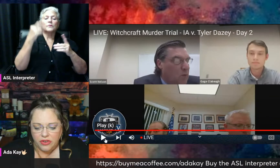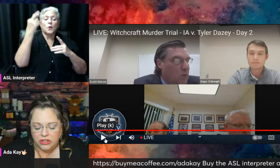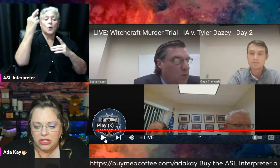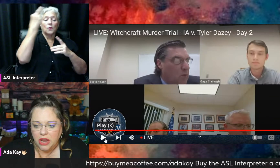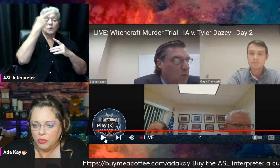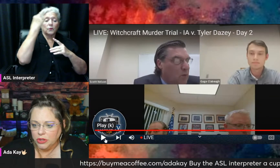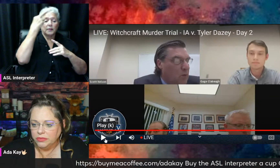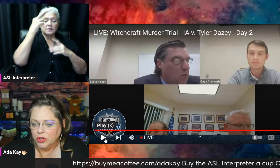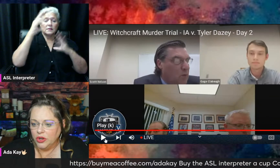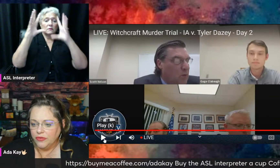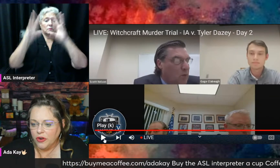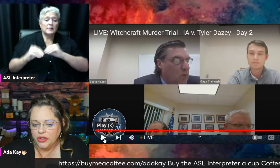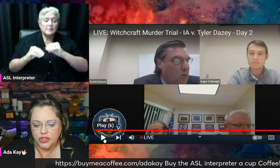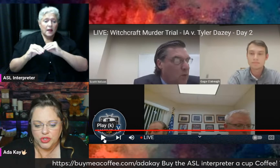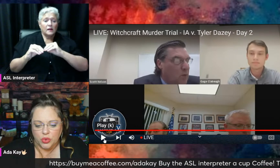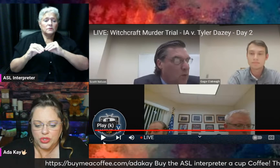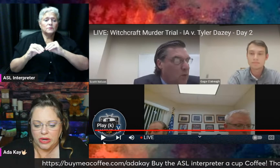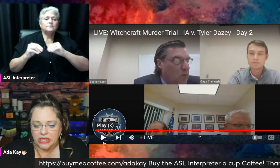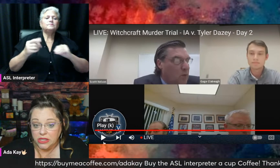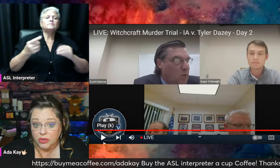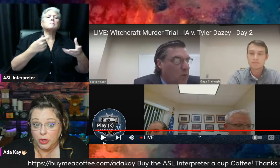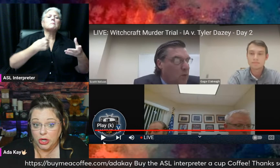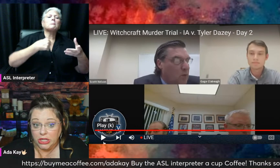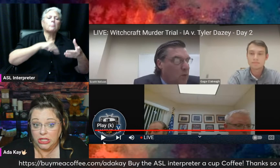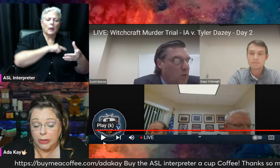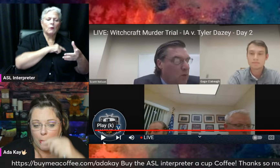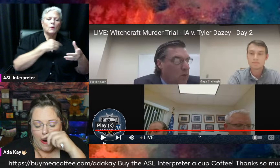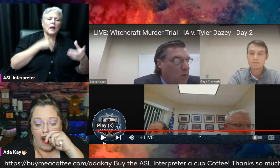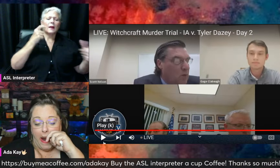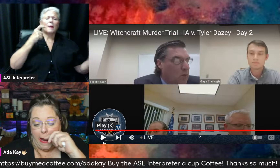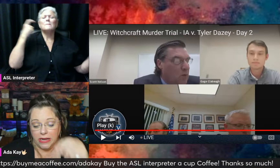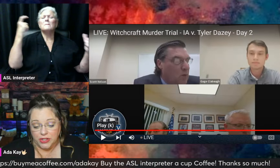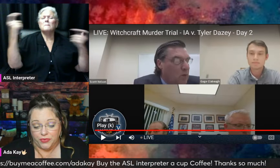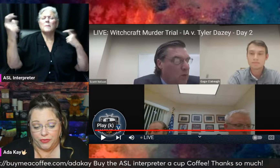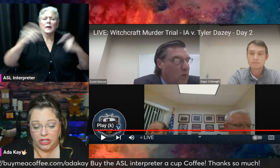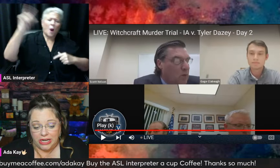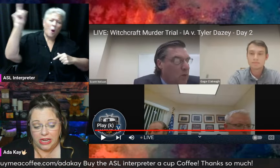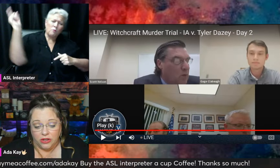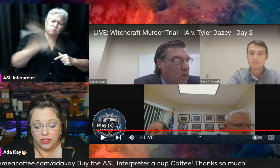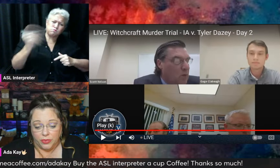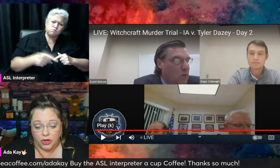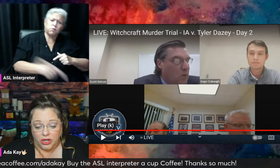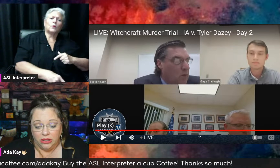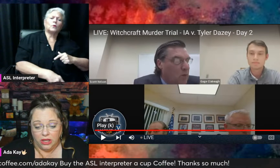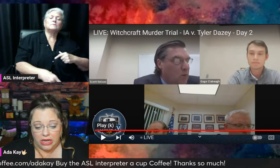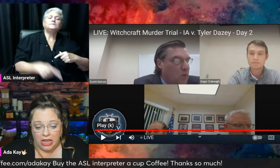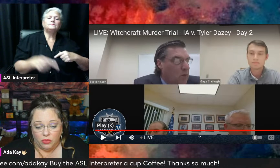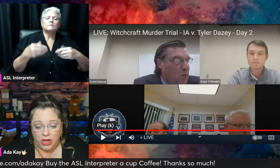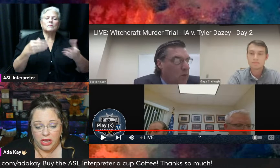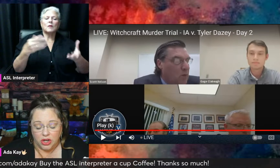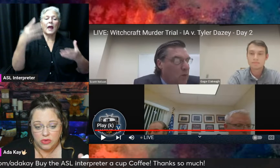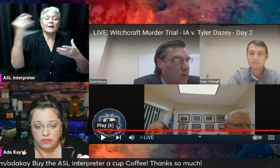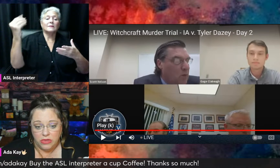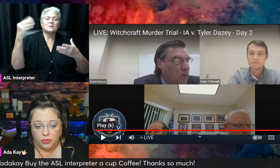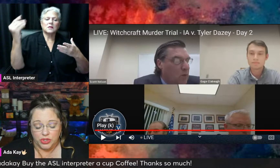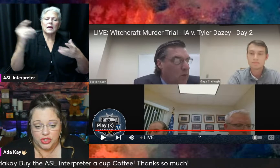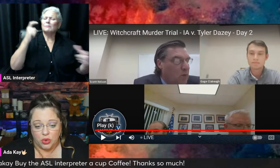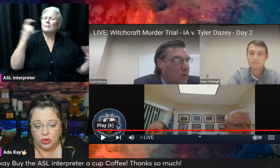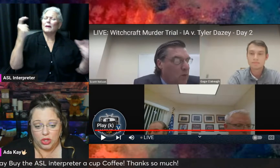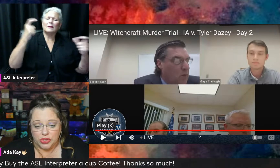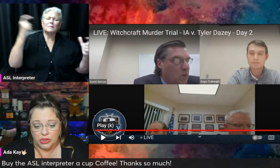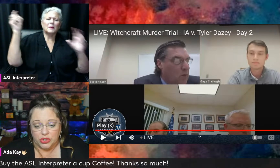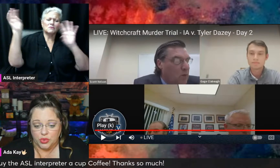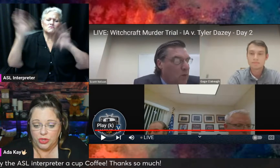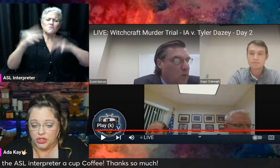I have a camera on the front of the store so I can see the parking lot, and it's flooding out in the parking lot. And we had a. It was